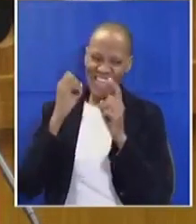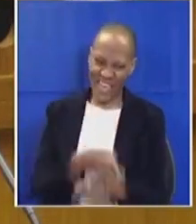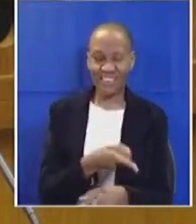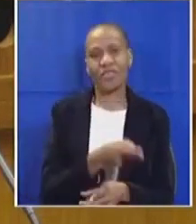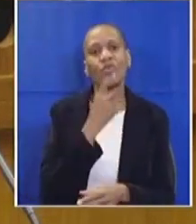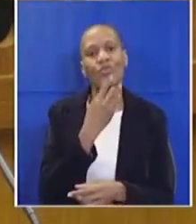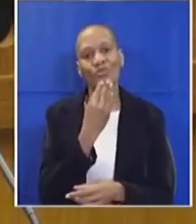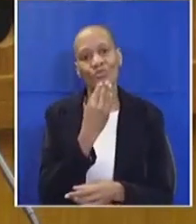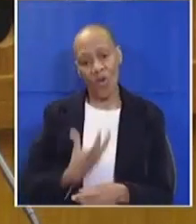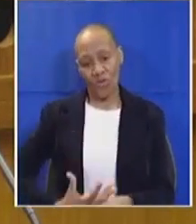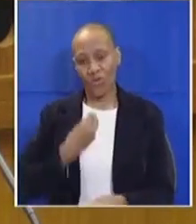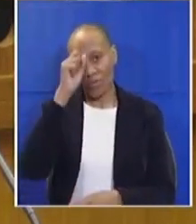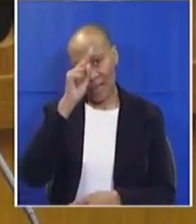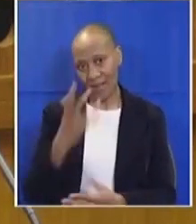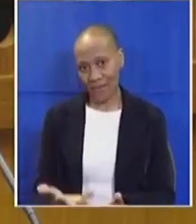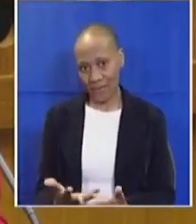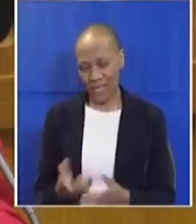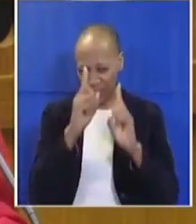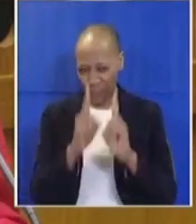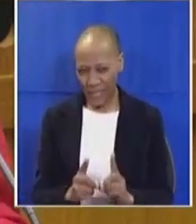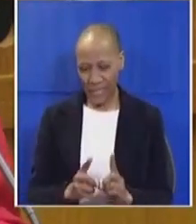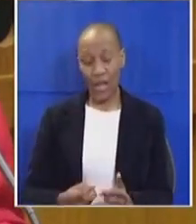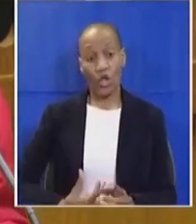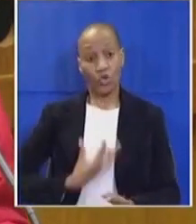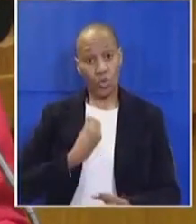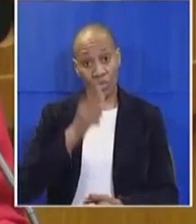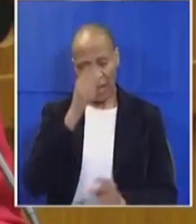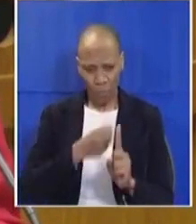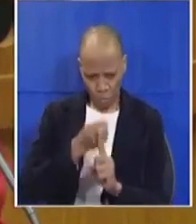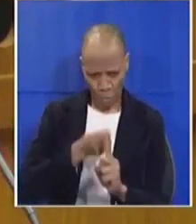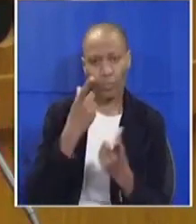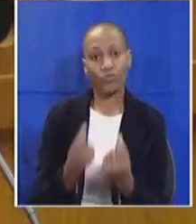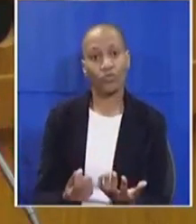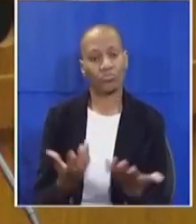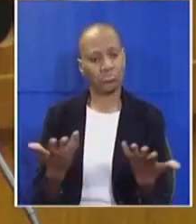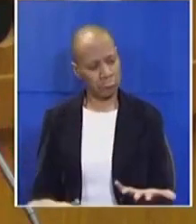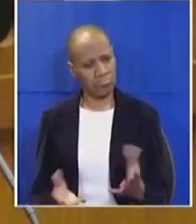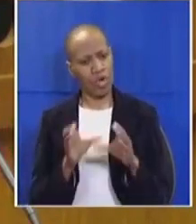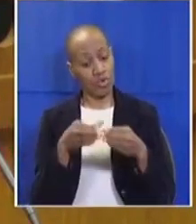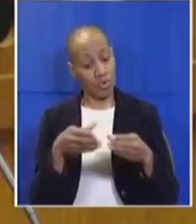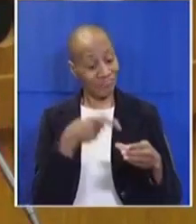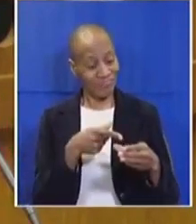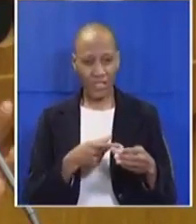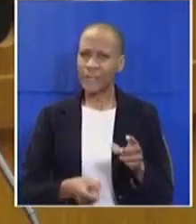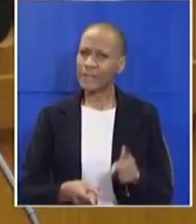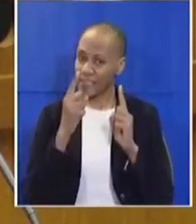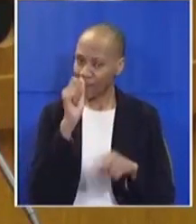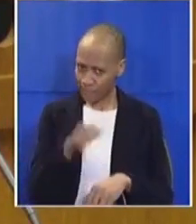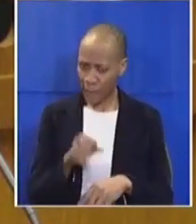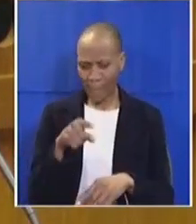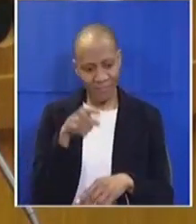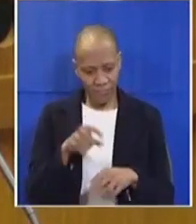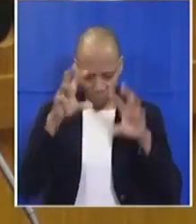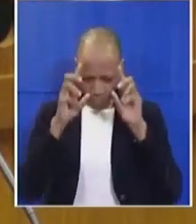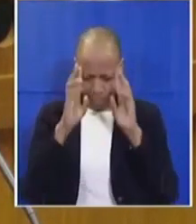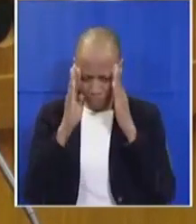black youth, in particular, black youth activists. This image of the black youth as dangerous found renewed